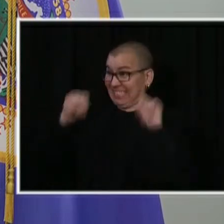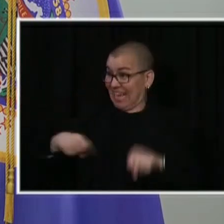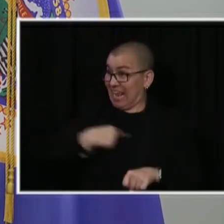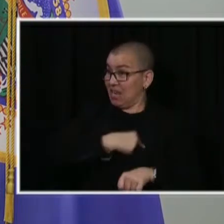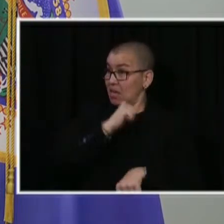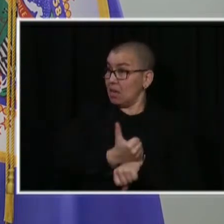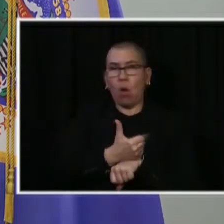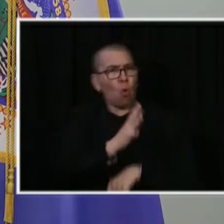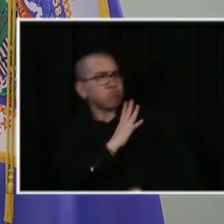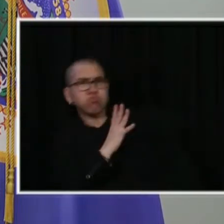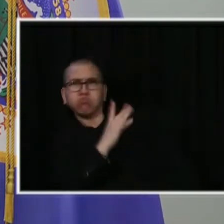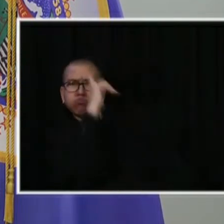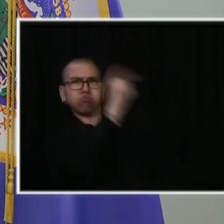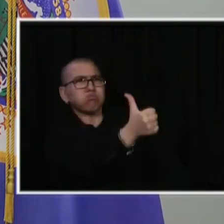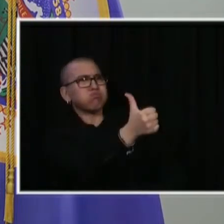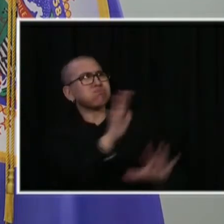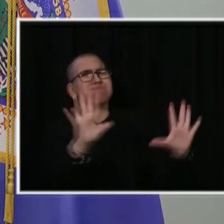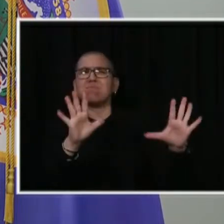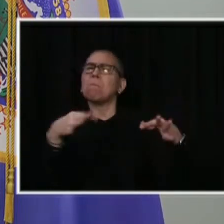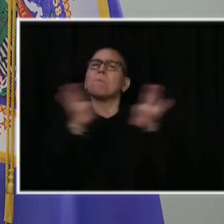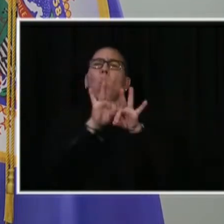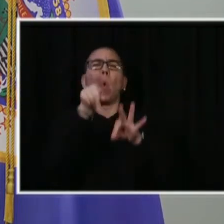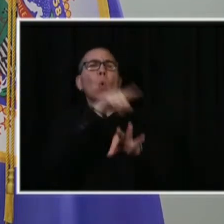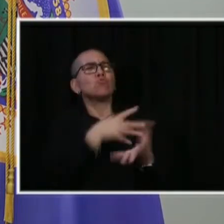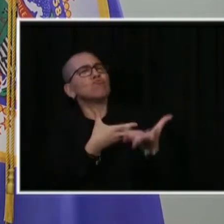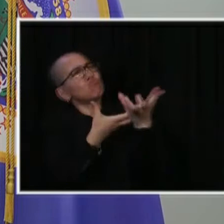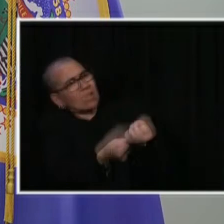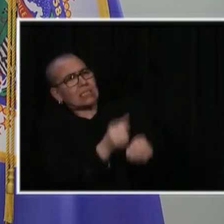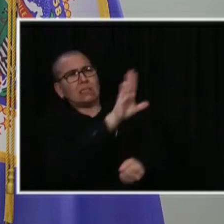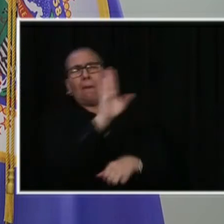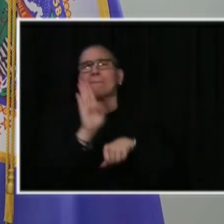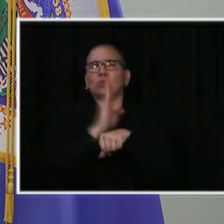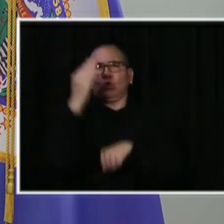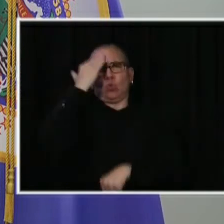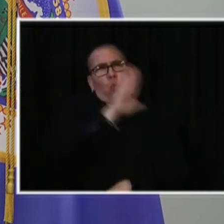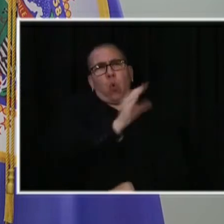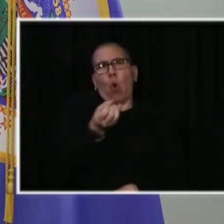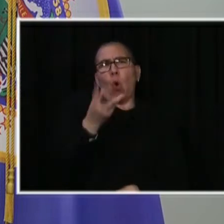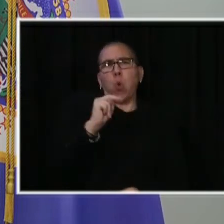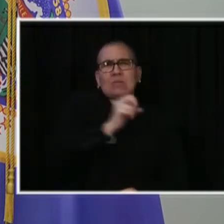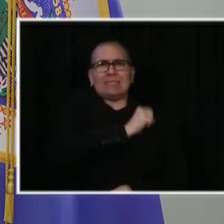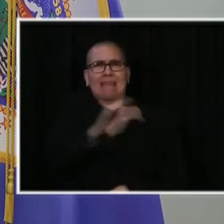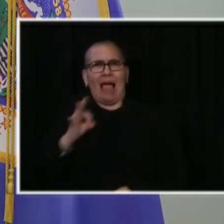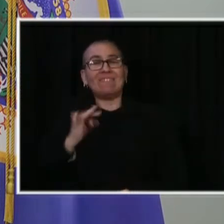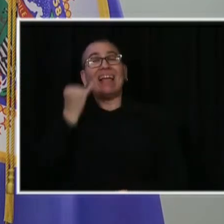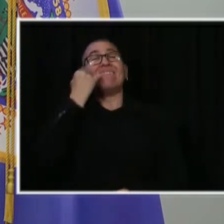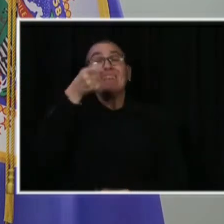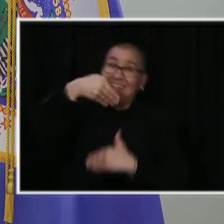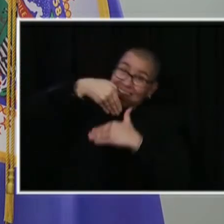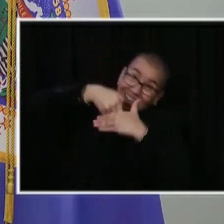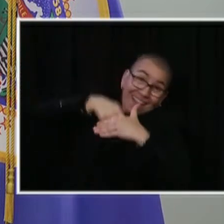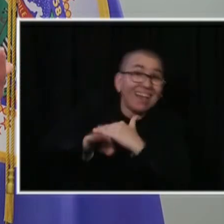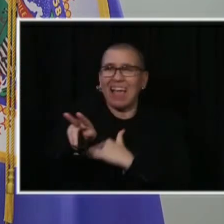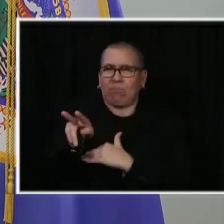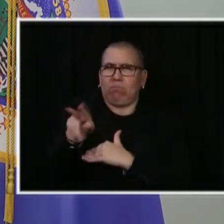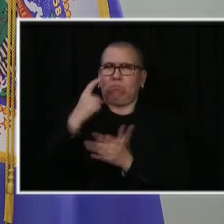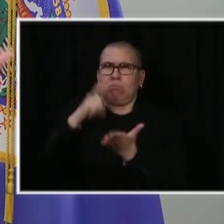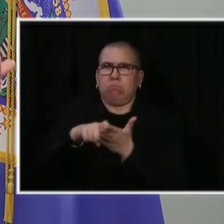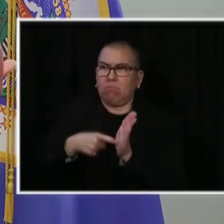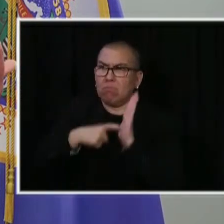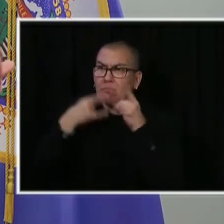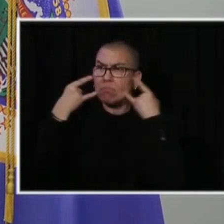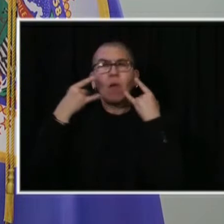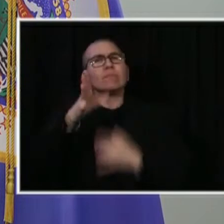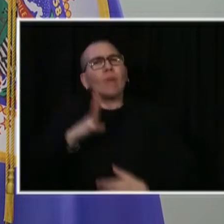so important to getting our economy moving again means that different businesses will try different things in the coming months rather than just snapping back to some kind